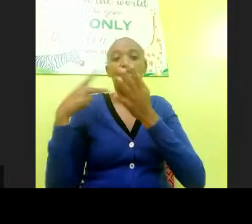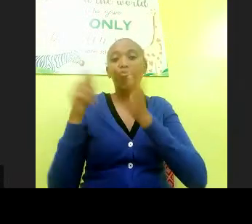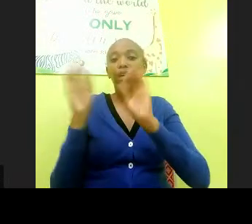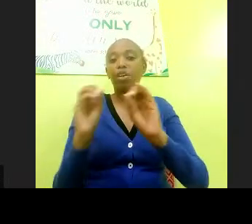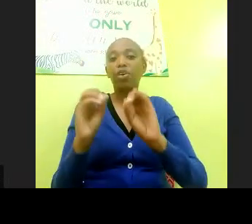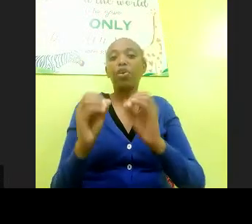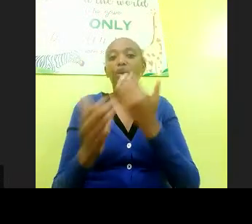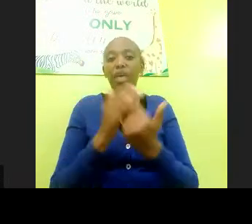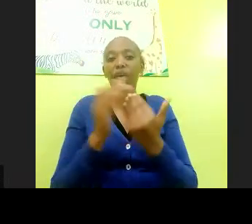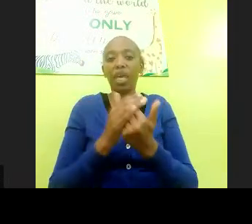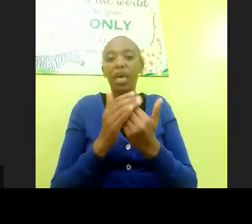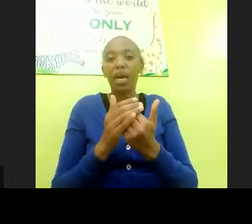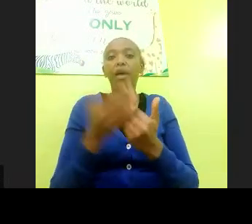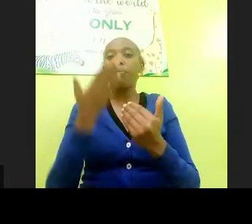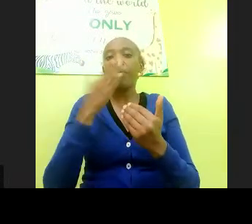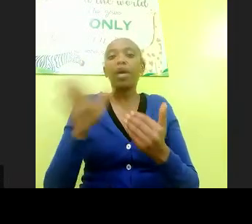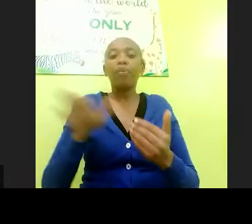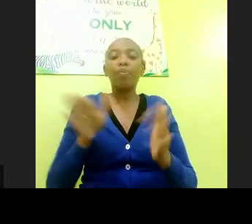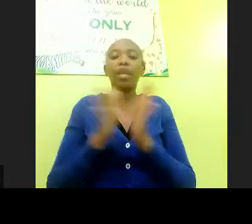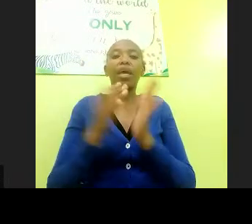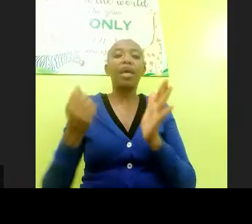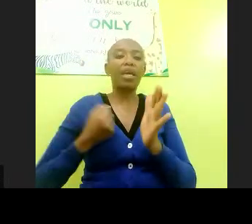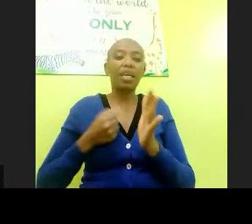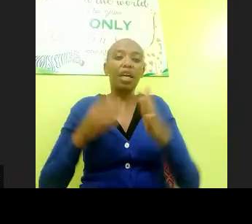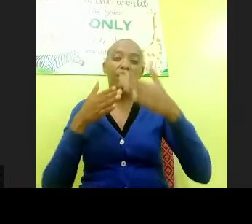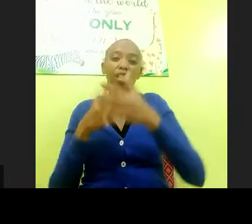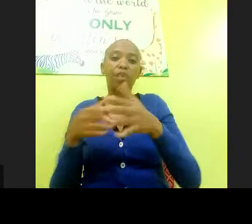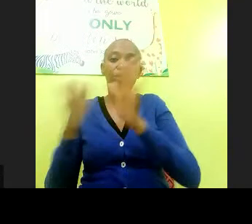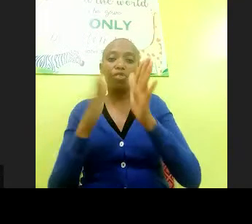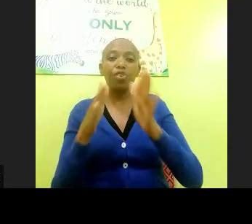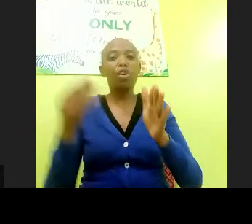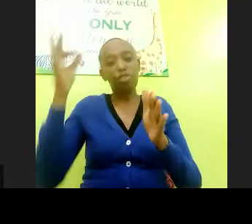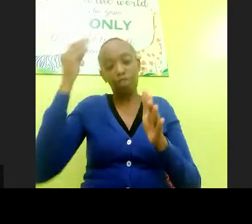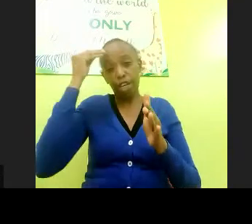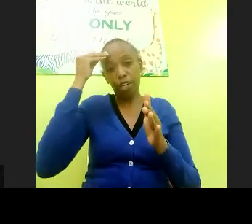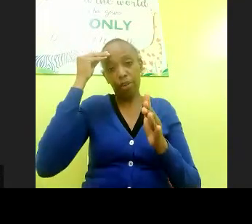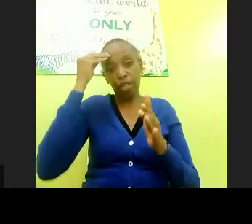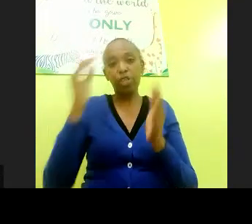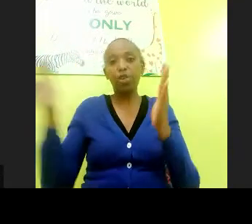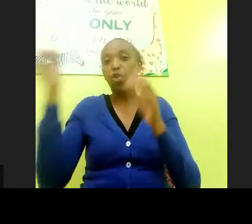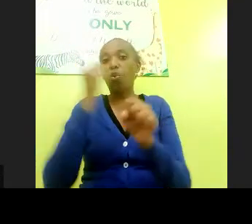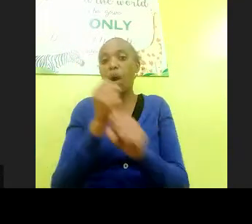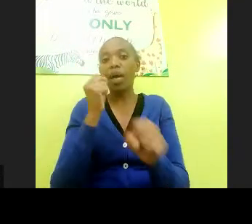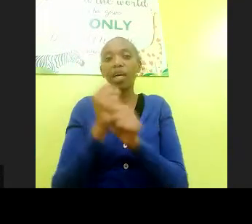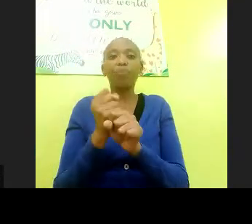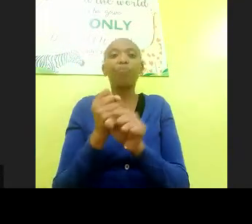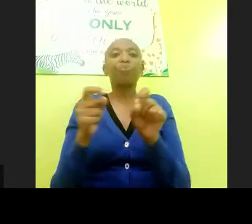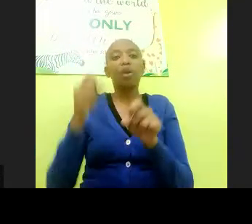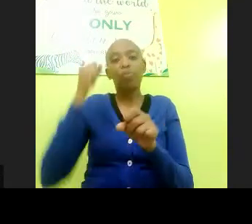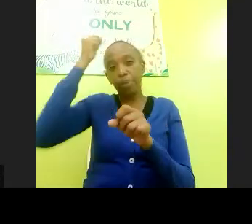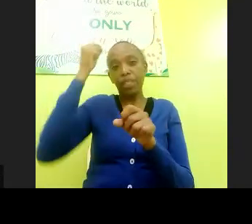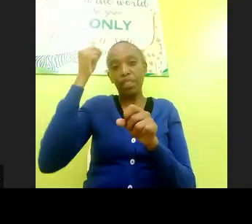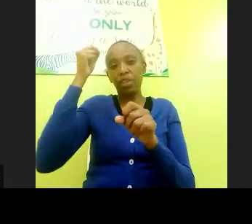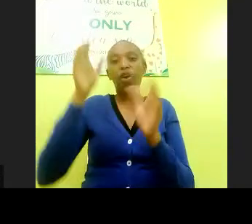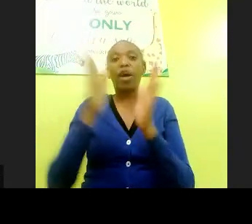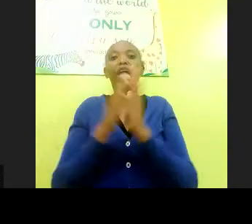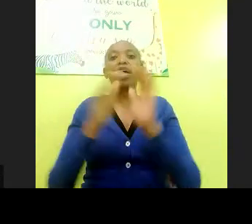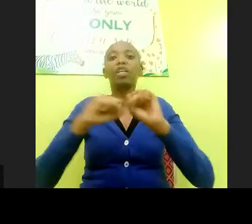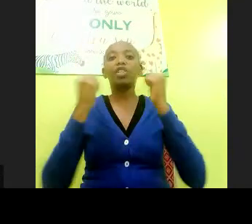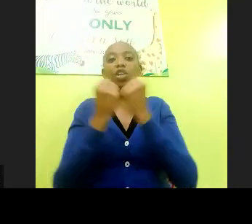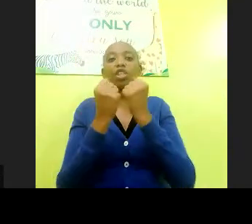carried by women and girls restricts their opportunities for education, employment, political and social engagement, and